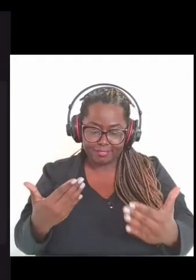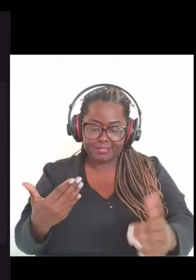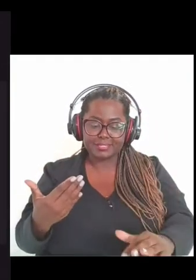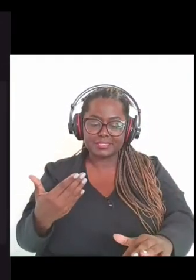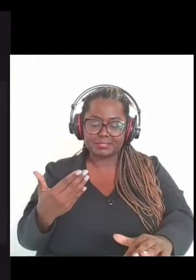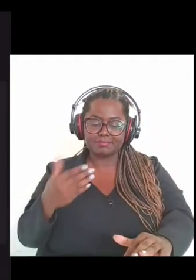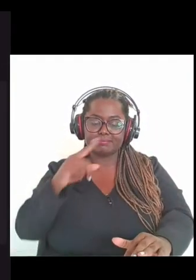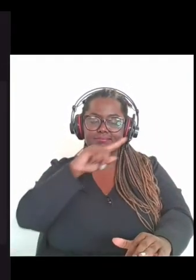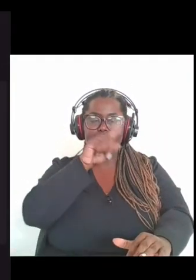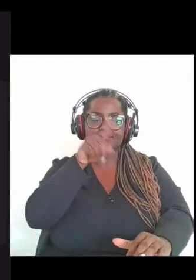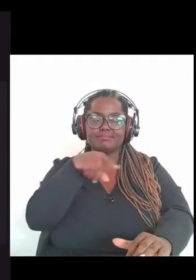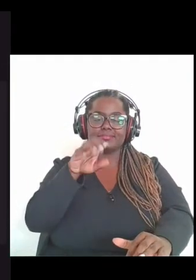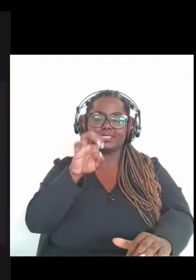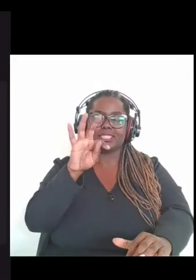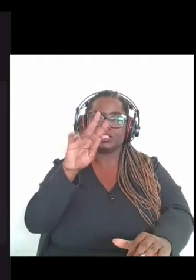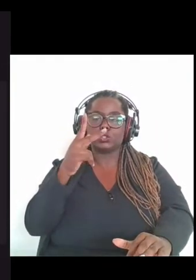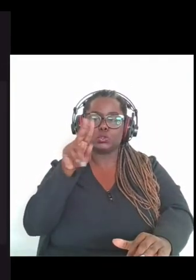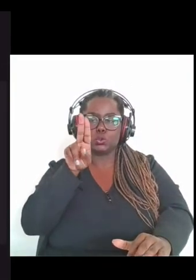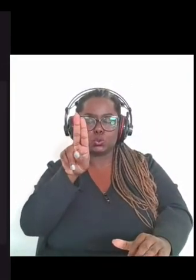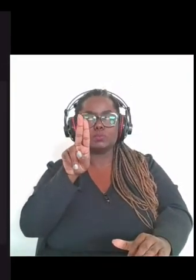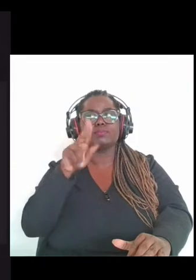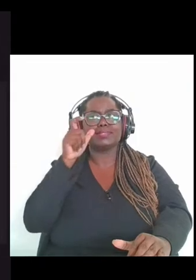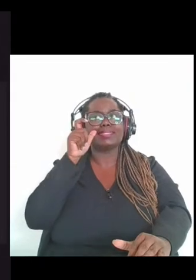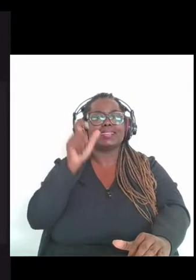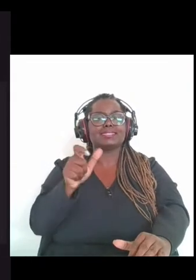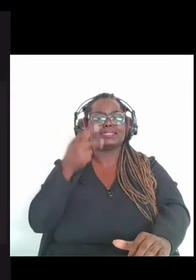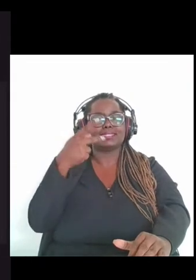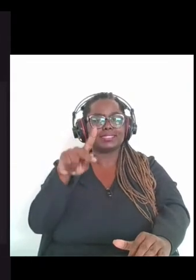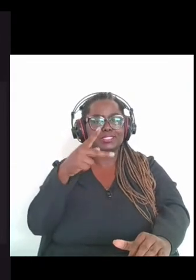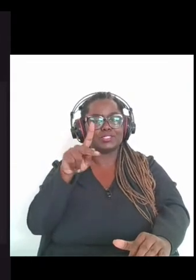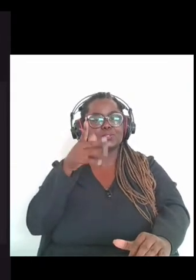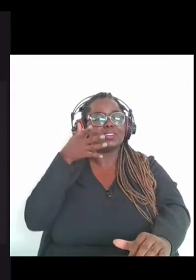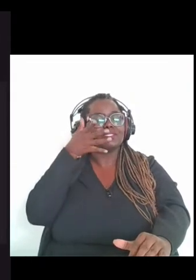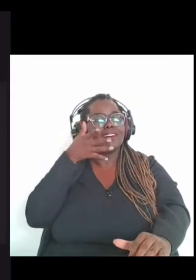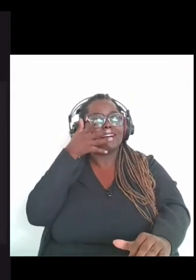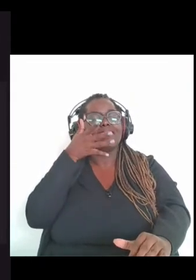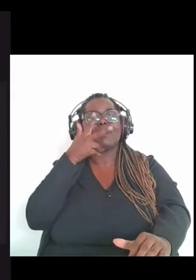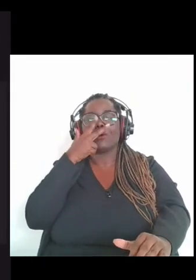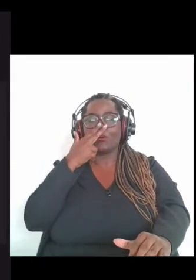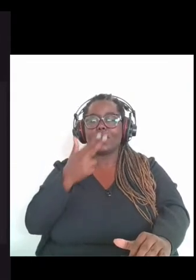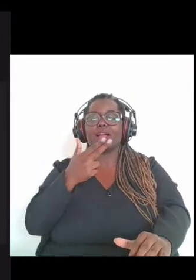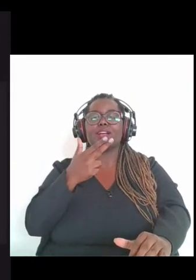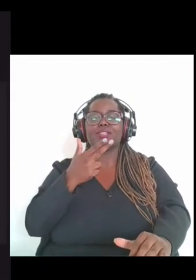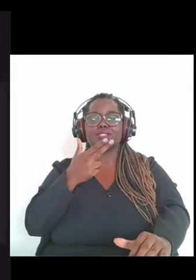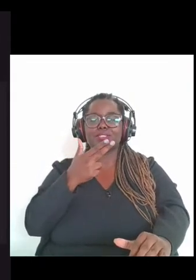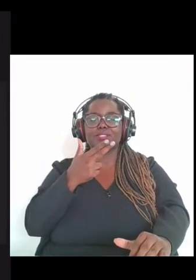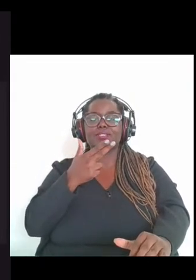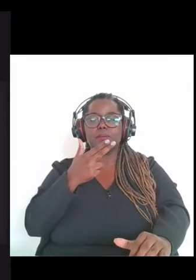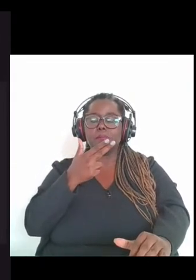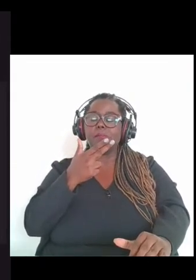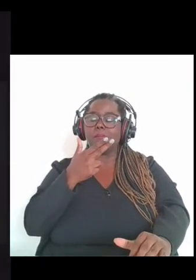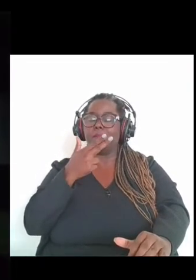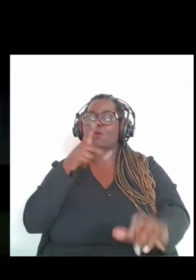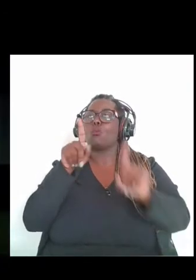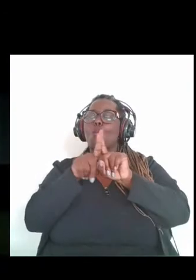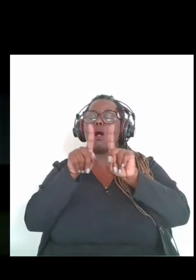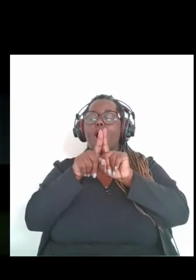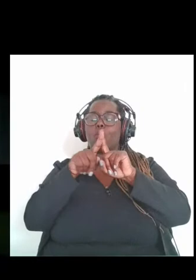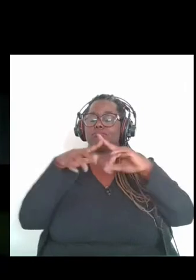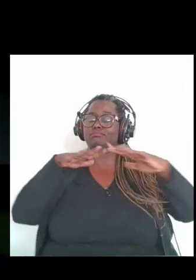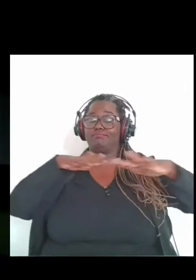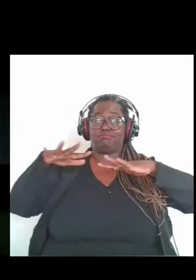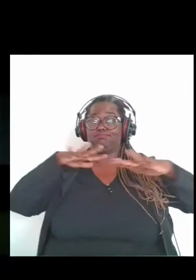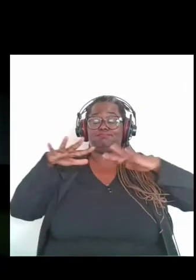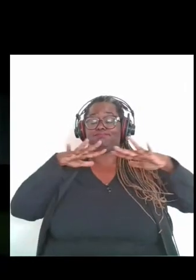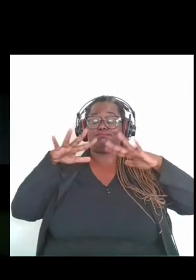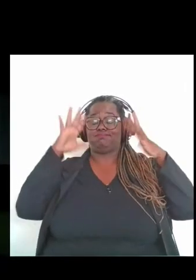thank you very much your speech was extremely interesting and I believe that